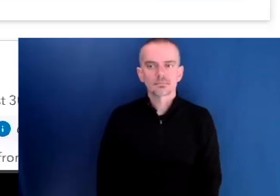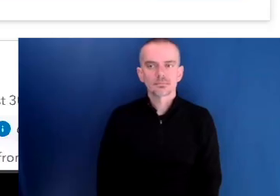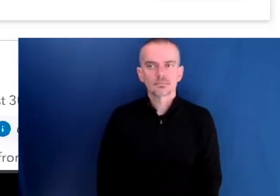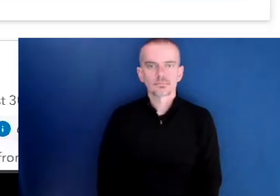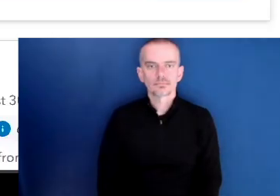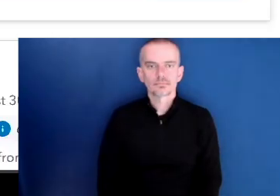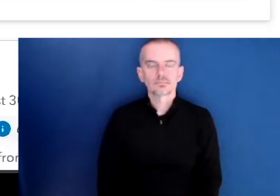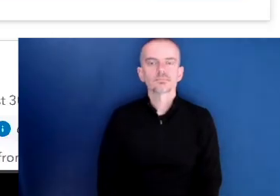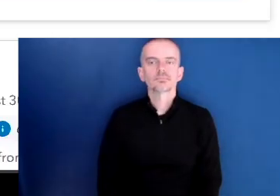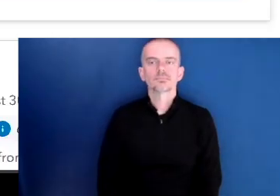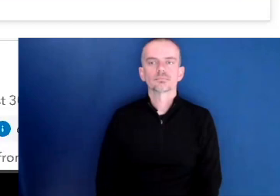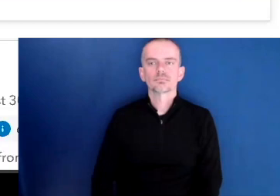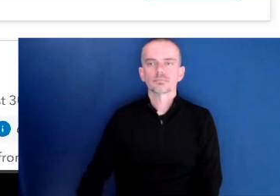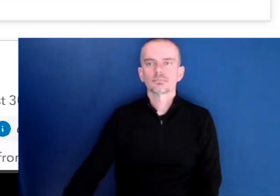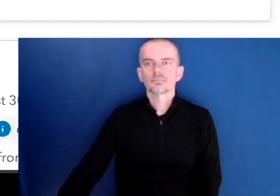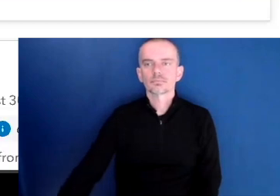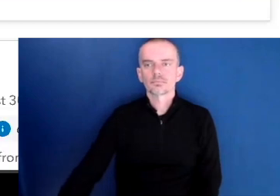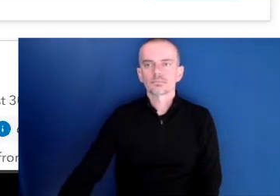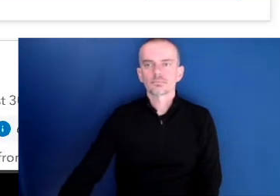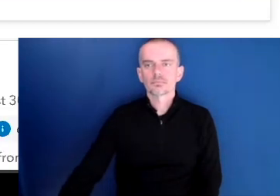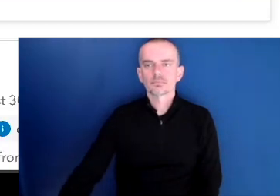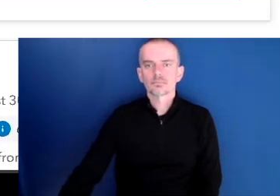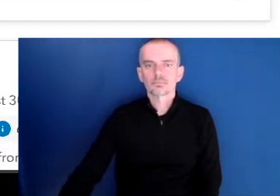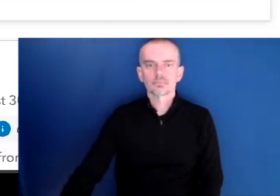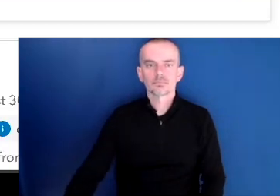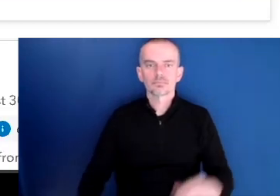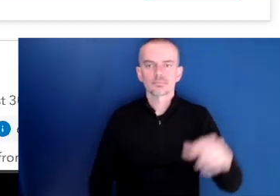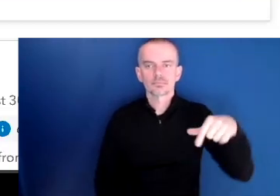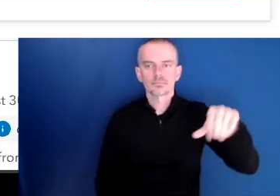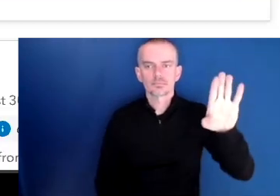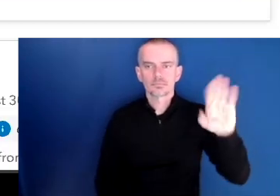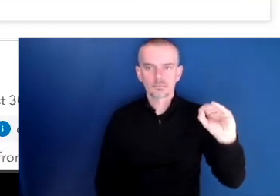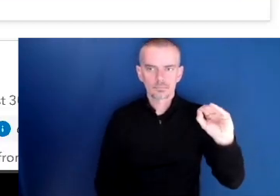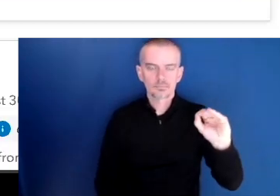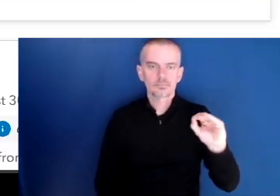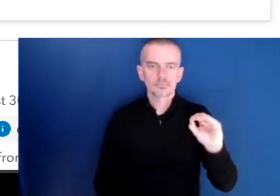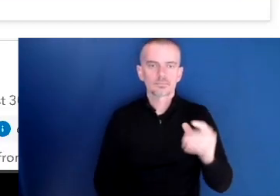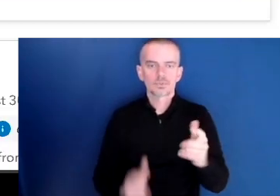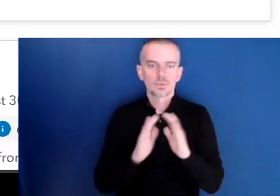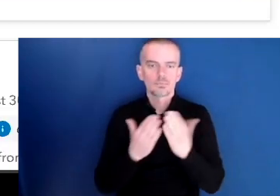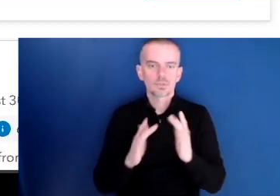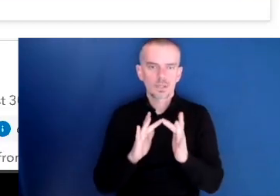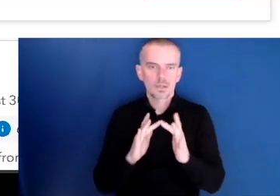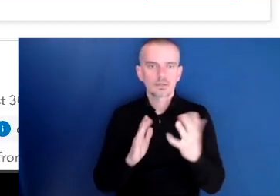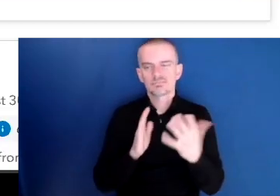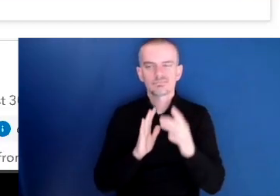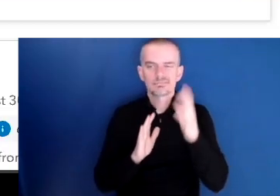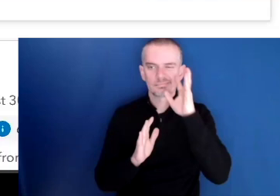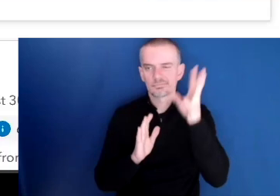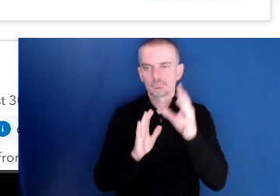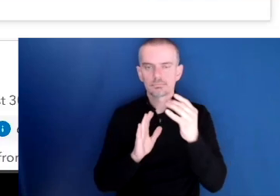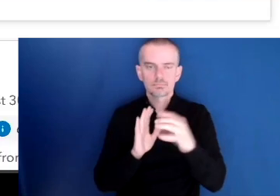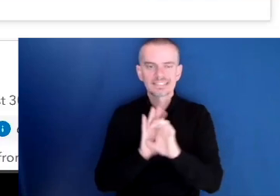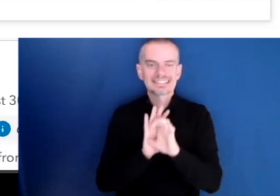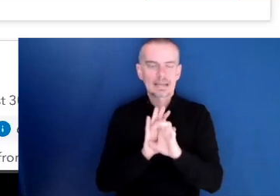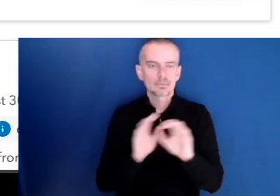Alrighty, so we've got QuickBooks Online here, and we've got a sample organization. And so what we're going